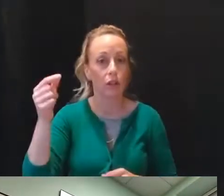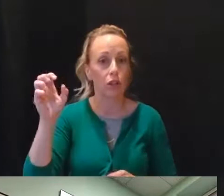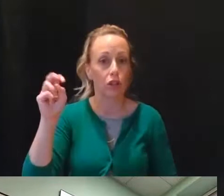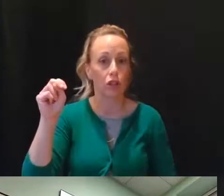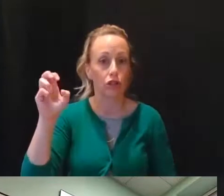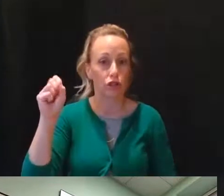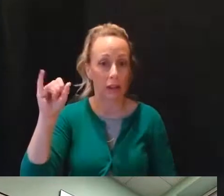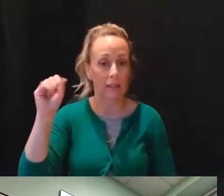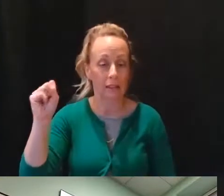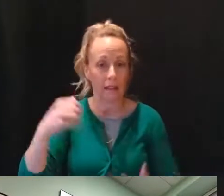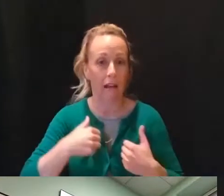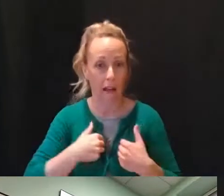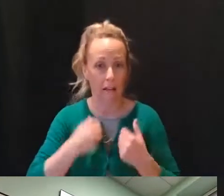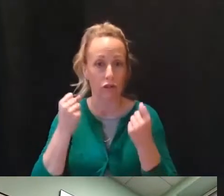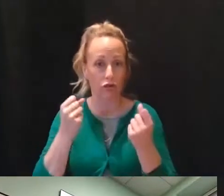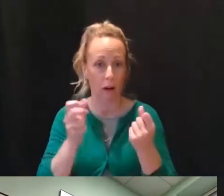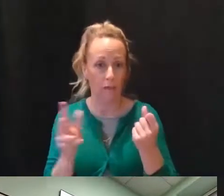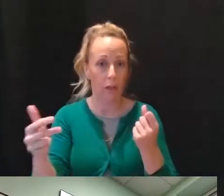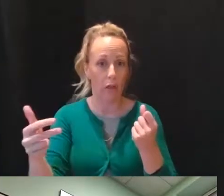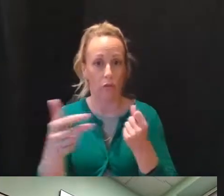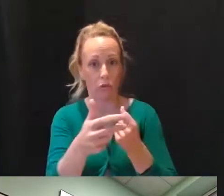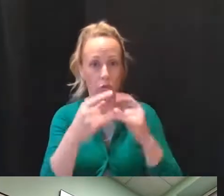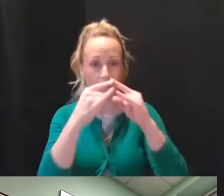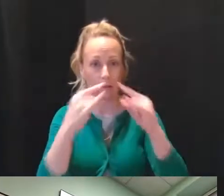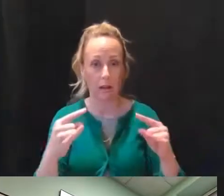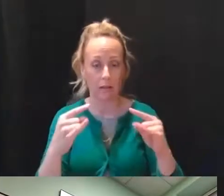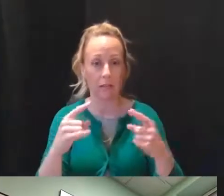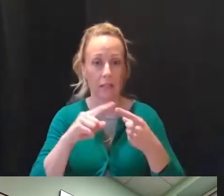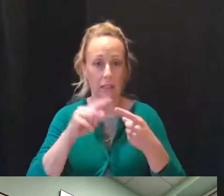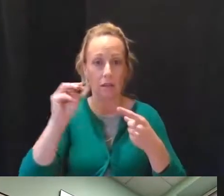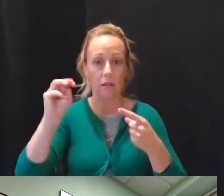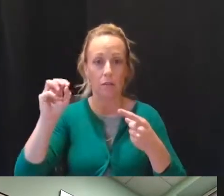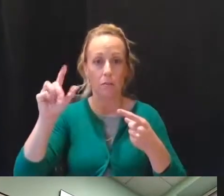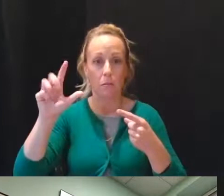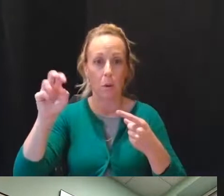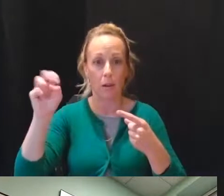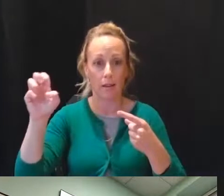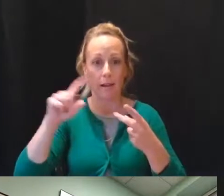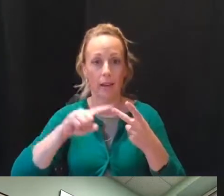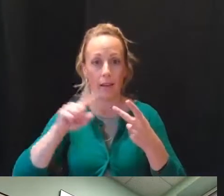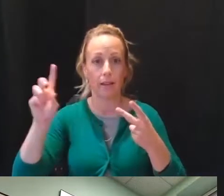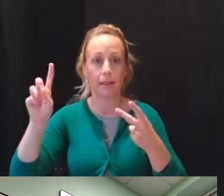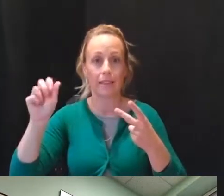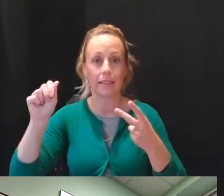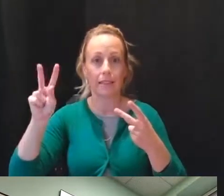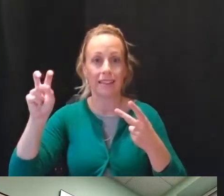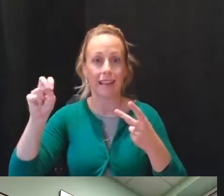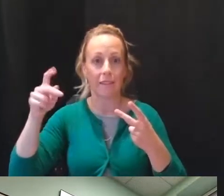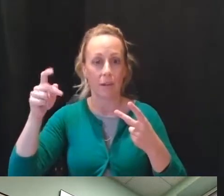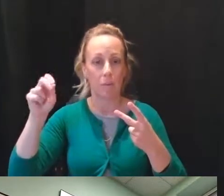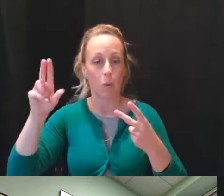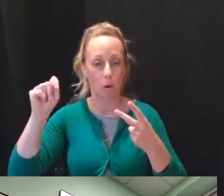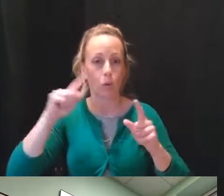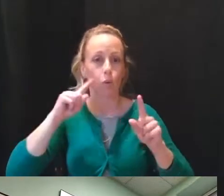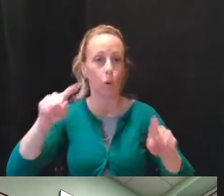flu vaccination tents, one in Moline and one in Davenport, where providers who are the